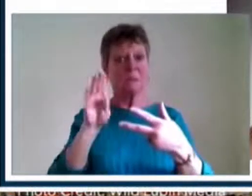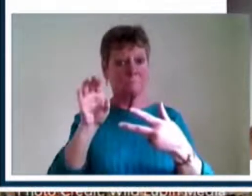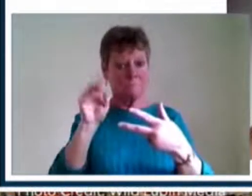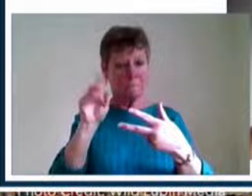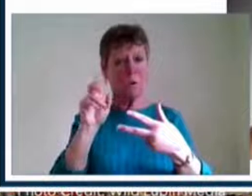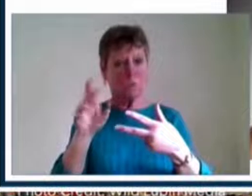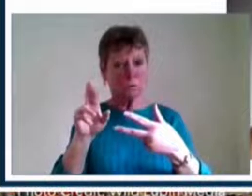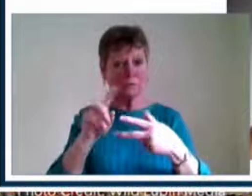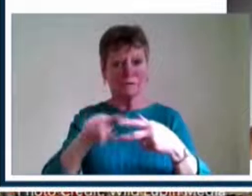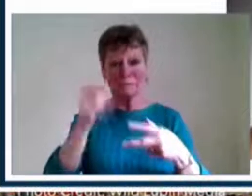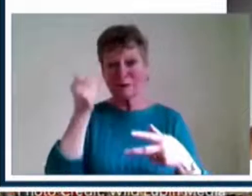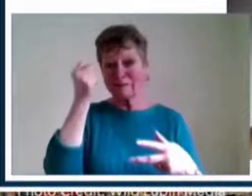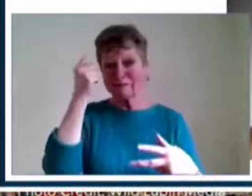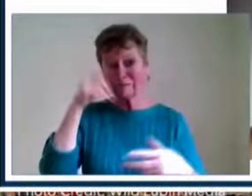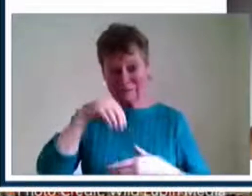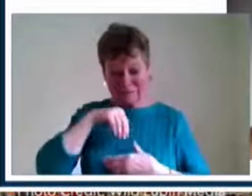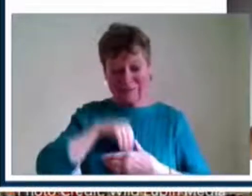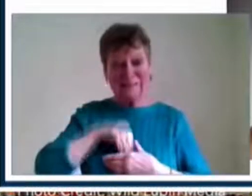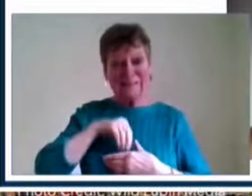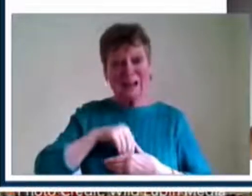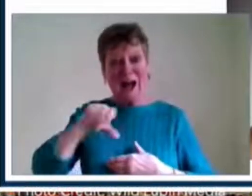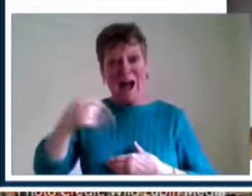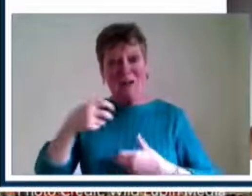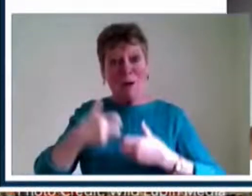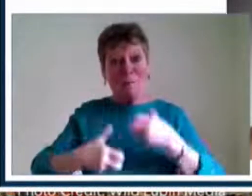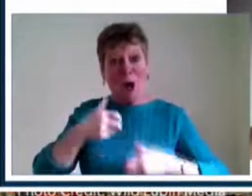underlying health status, aren't going to mount